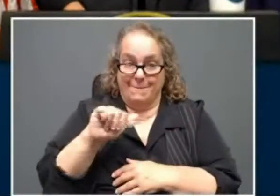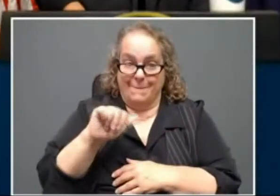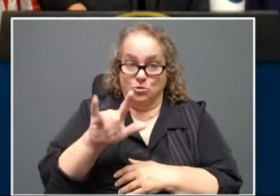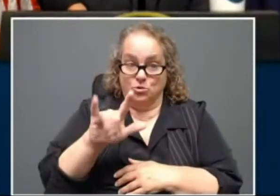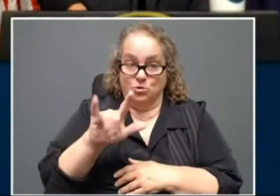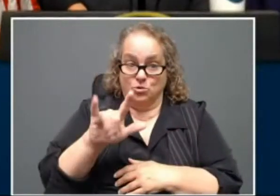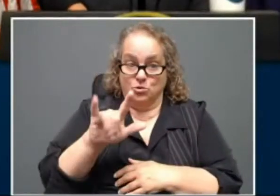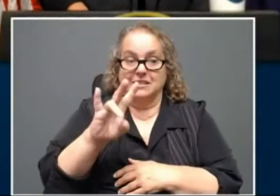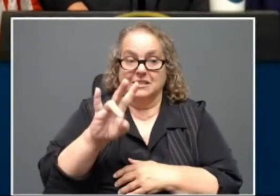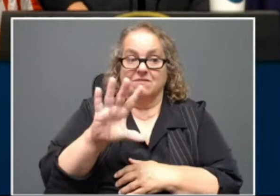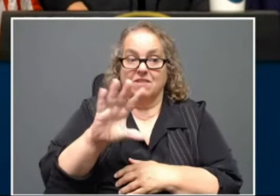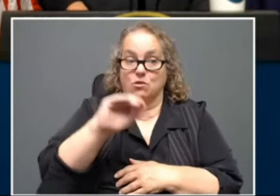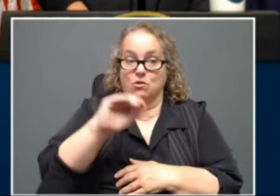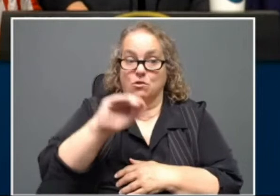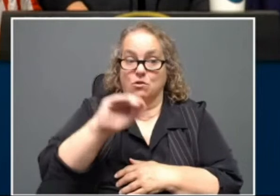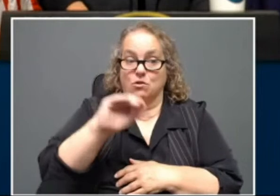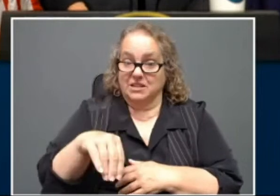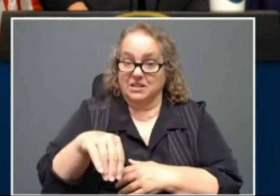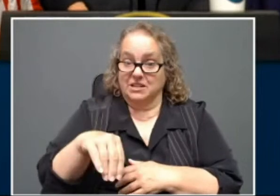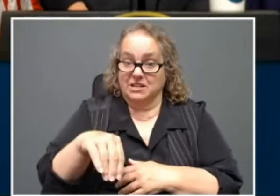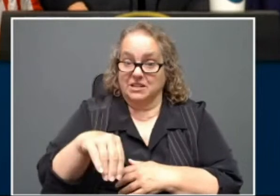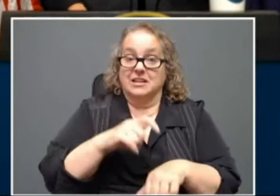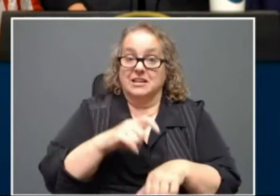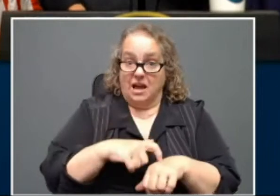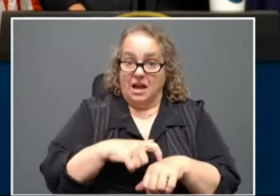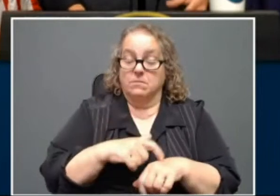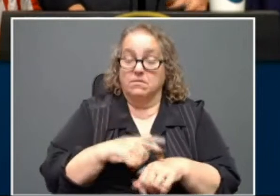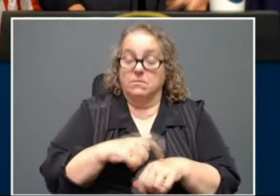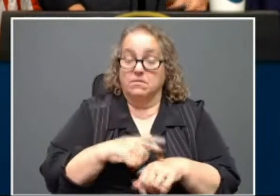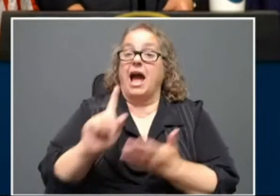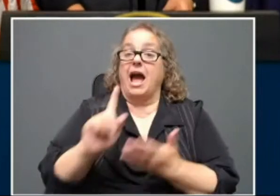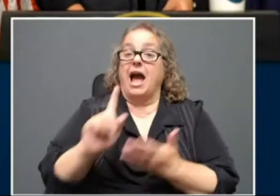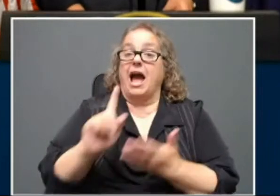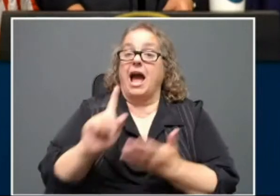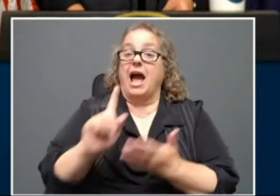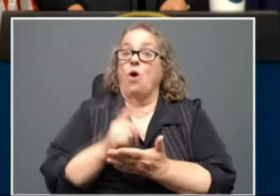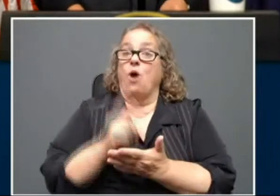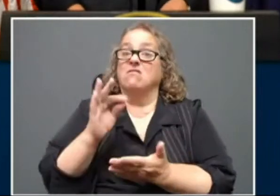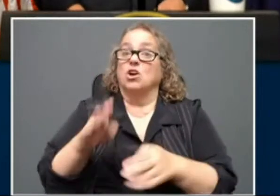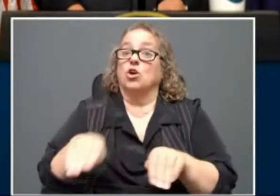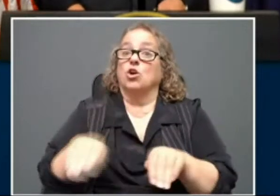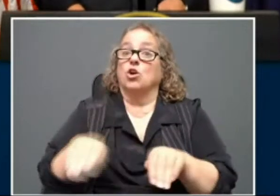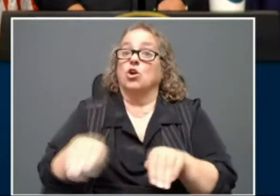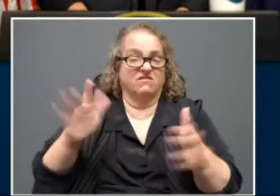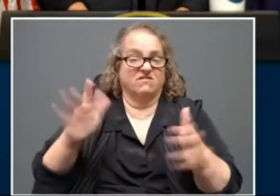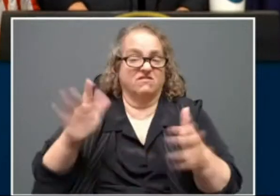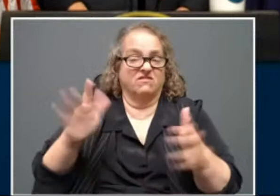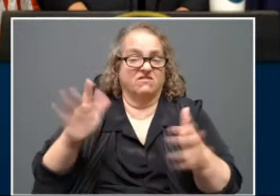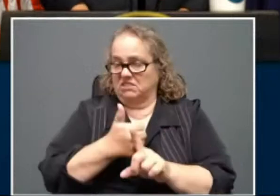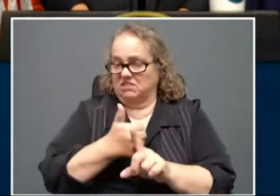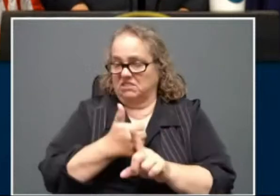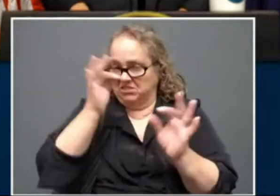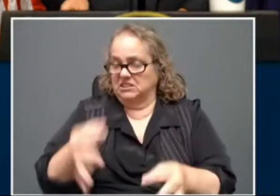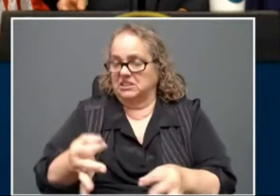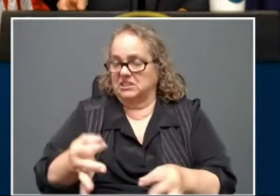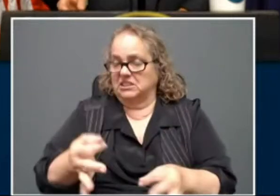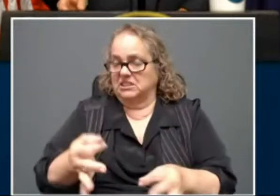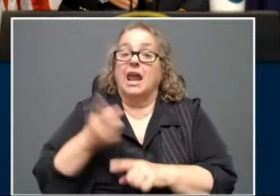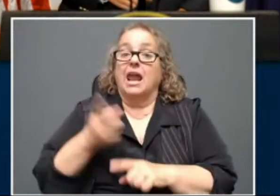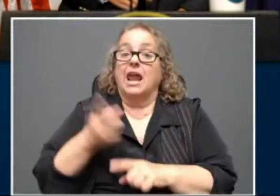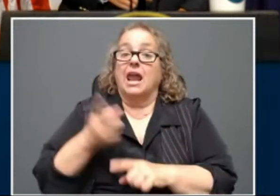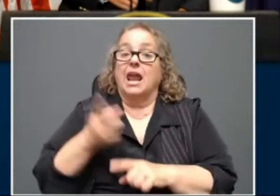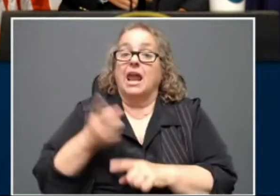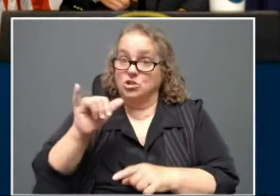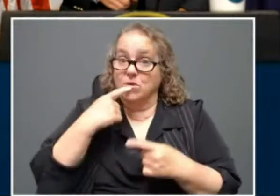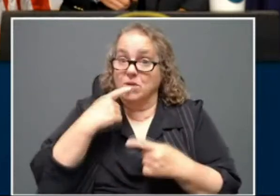75%. At that time, the curfew will end and a number of other restrictions will be lifted. Last week, we also announced that we would immediately follow the Center